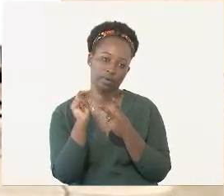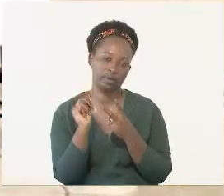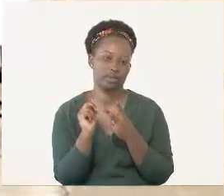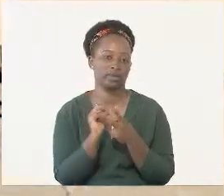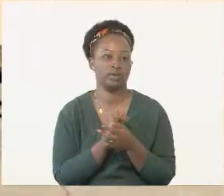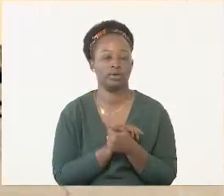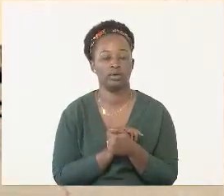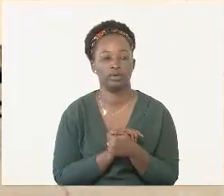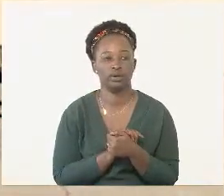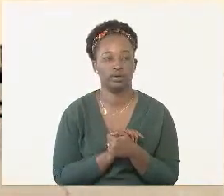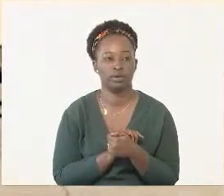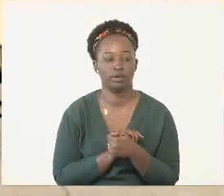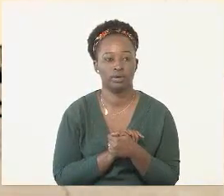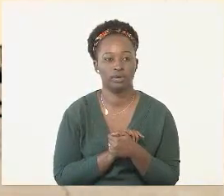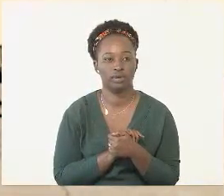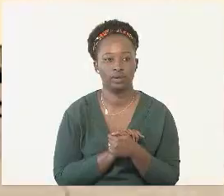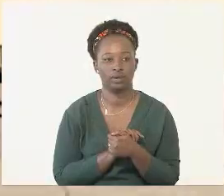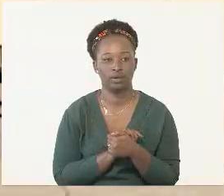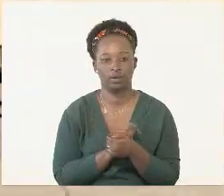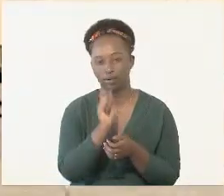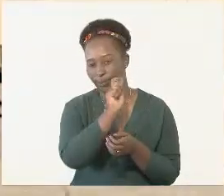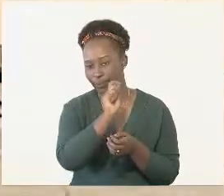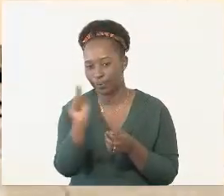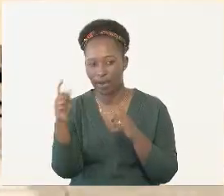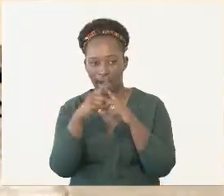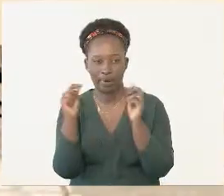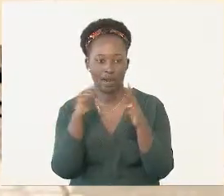Glycagon. You try to underline those two words.